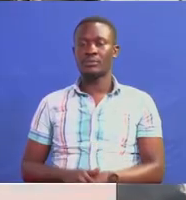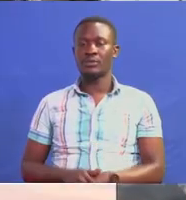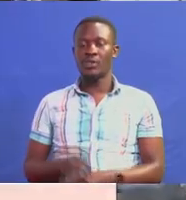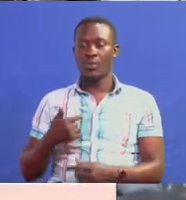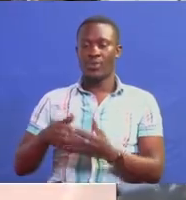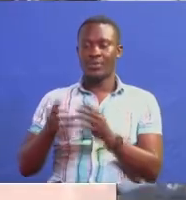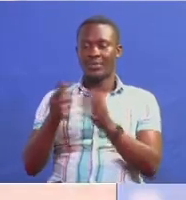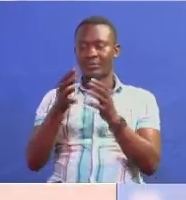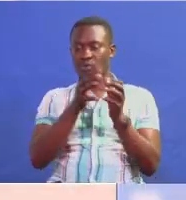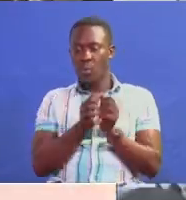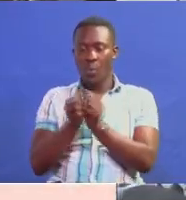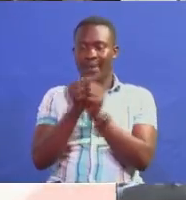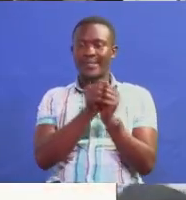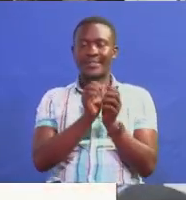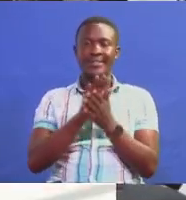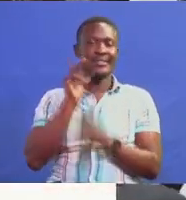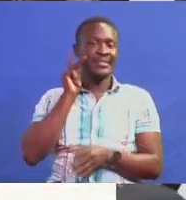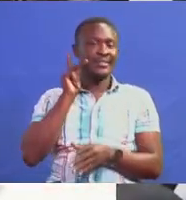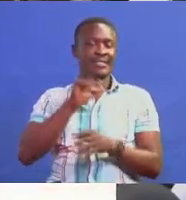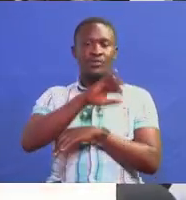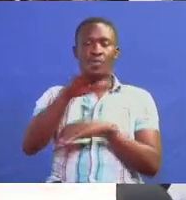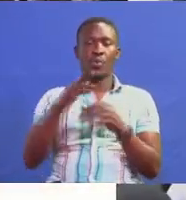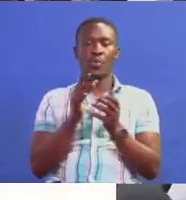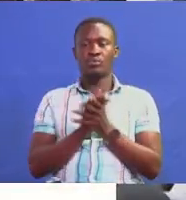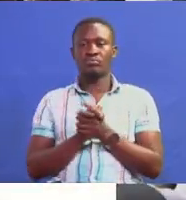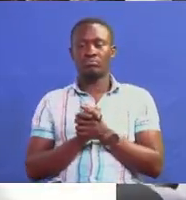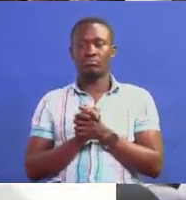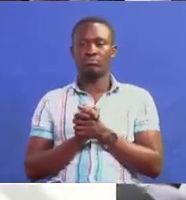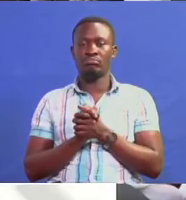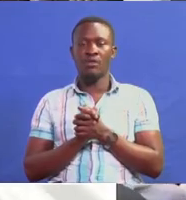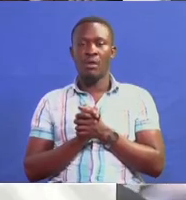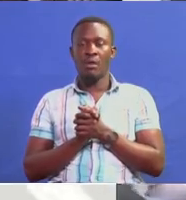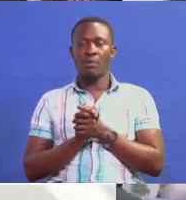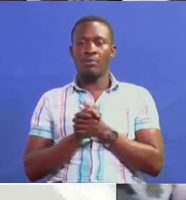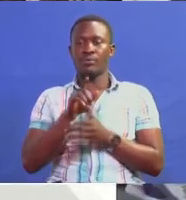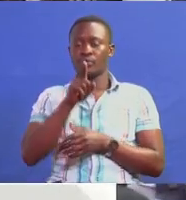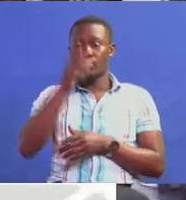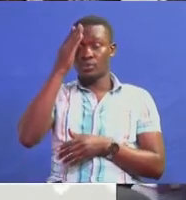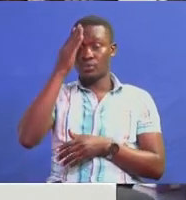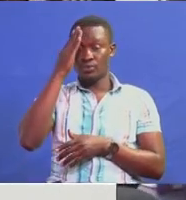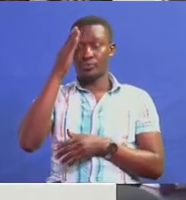Tuunganize Kisii mzima ndio tuweze kwenda mbele pamoja. Nyinyi mnajua